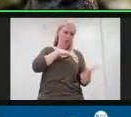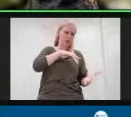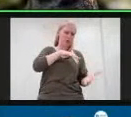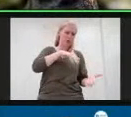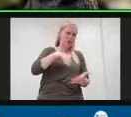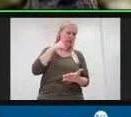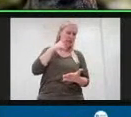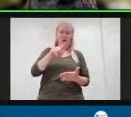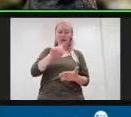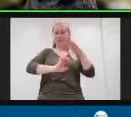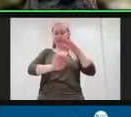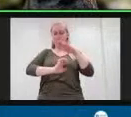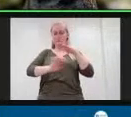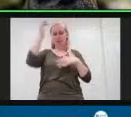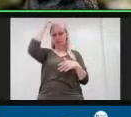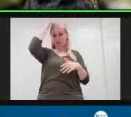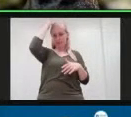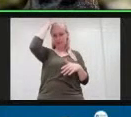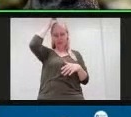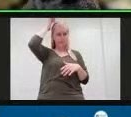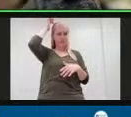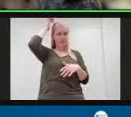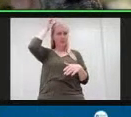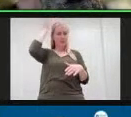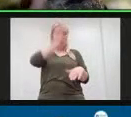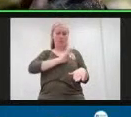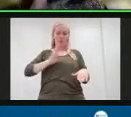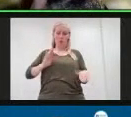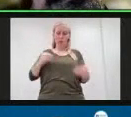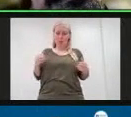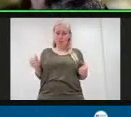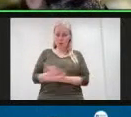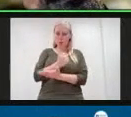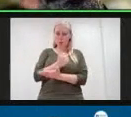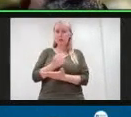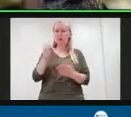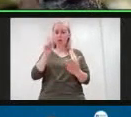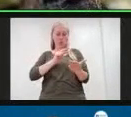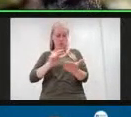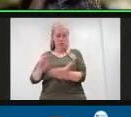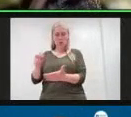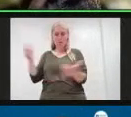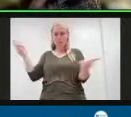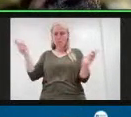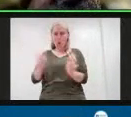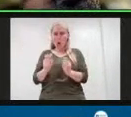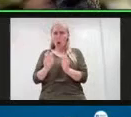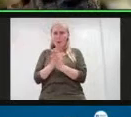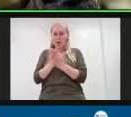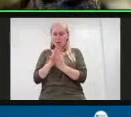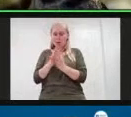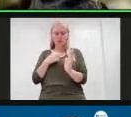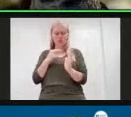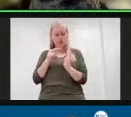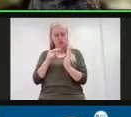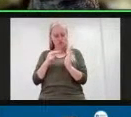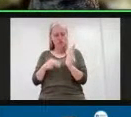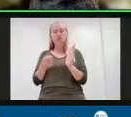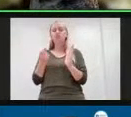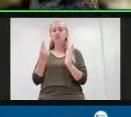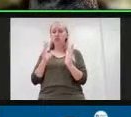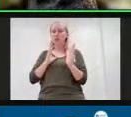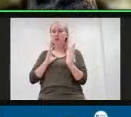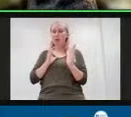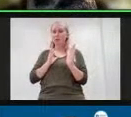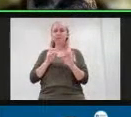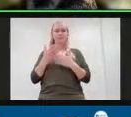elementary. The board had an opportunity to look at it. You know, they were like little books. I took some home to look at them. They looked fine, but you know, it's